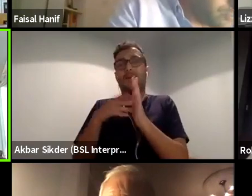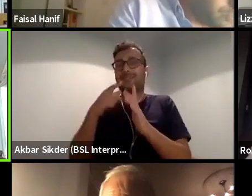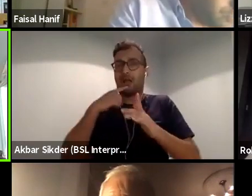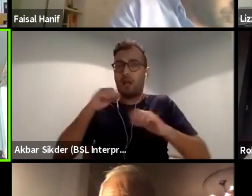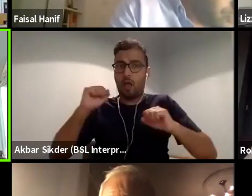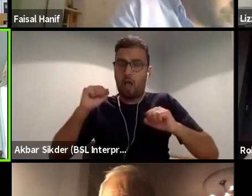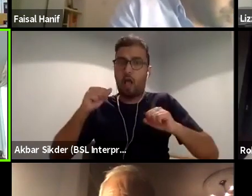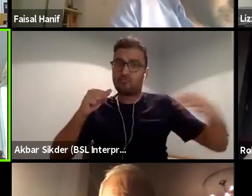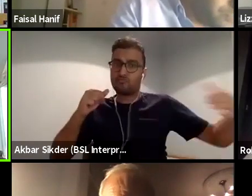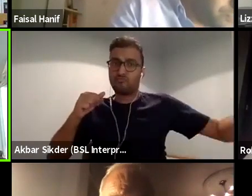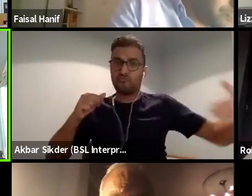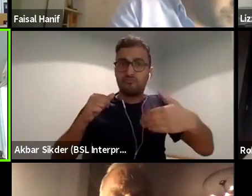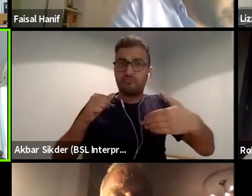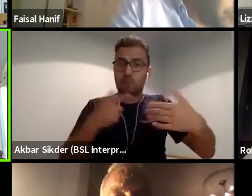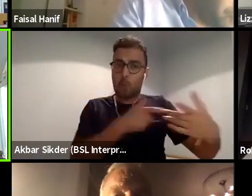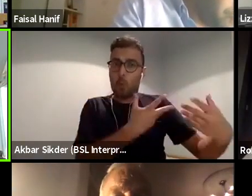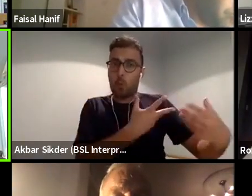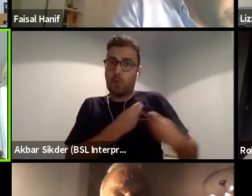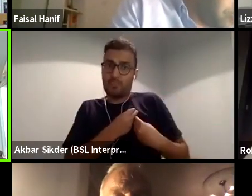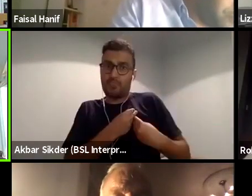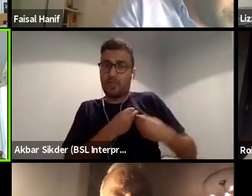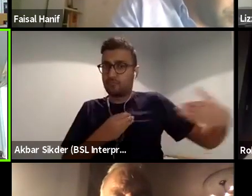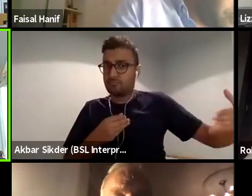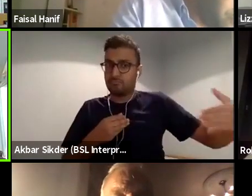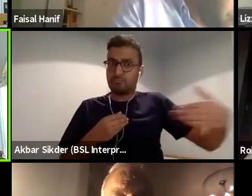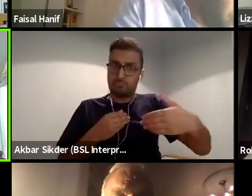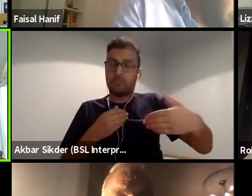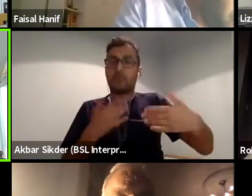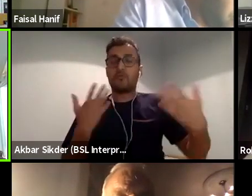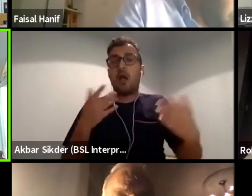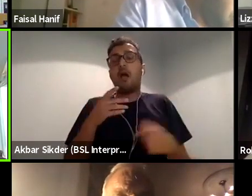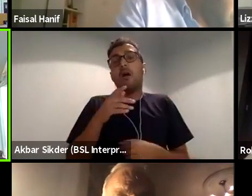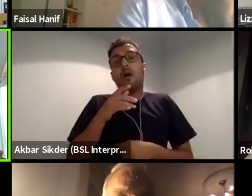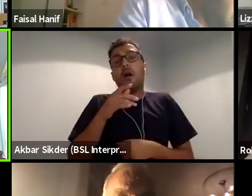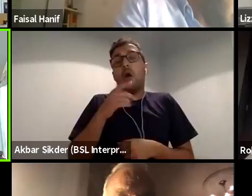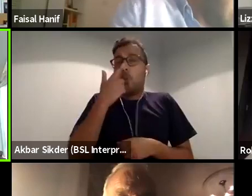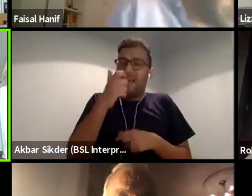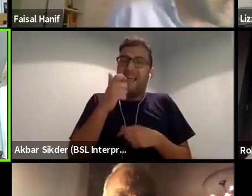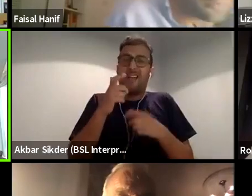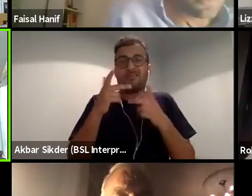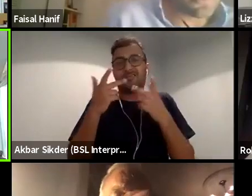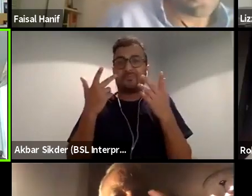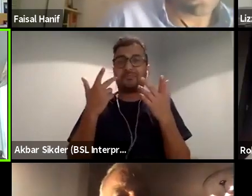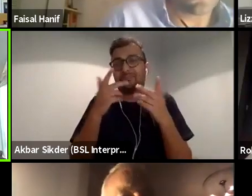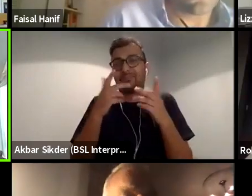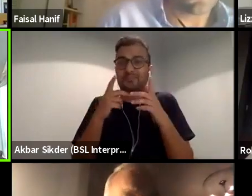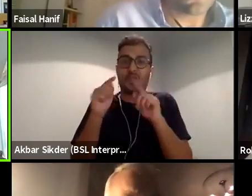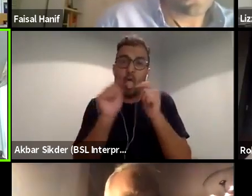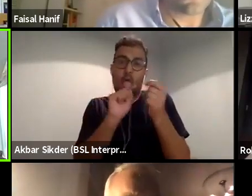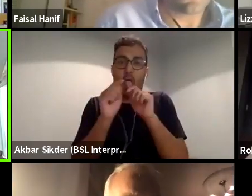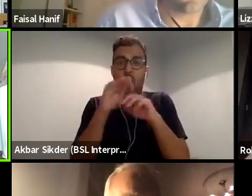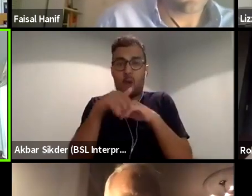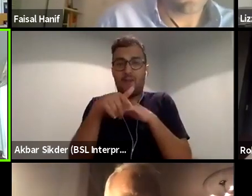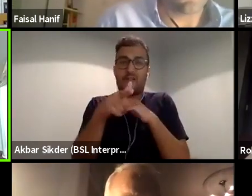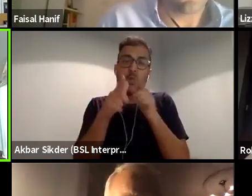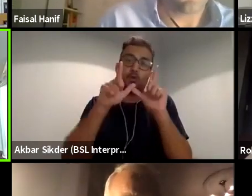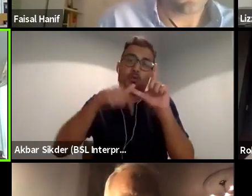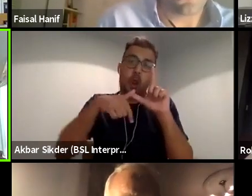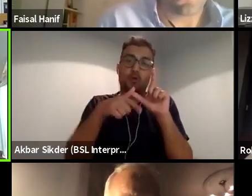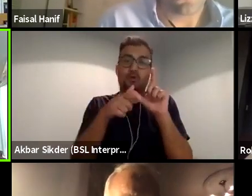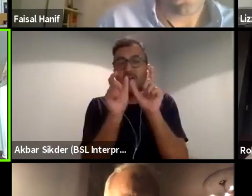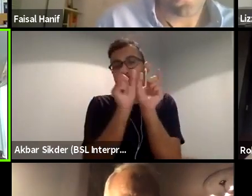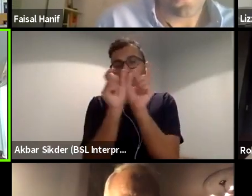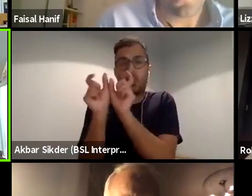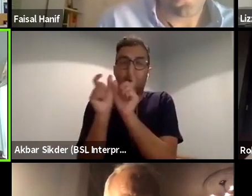argue with the terminology, the sort of othering of the Muslim community in this case, but her sentiments were very clear, and